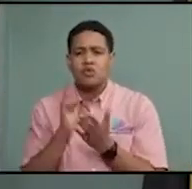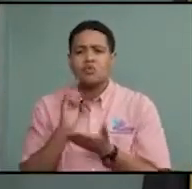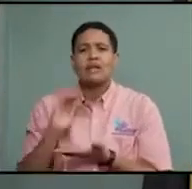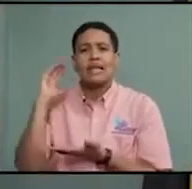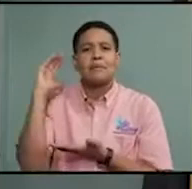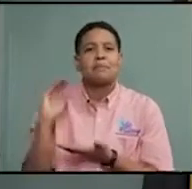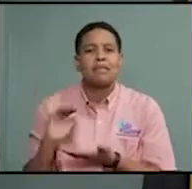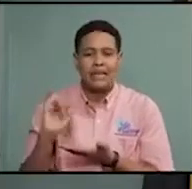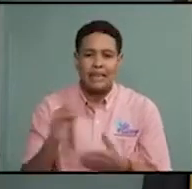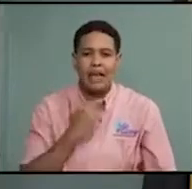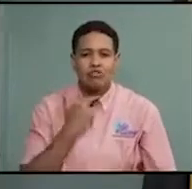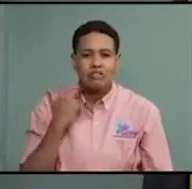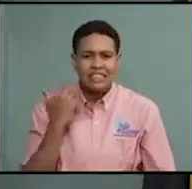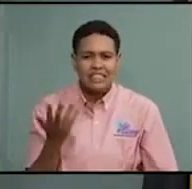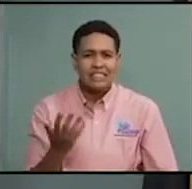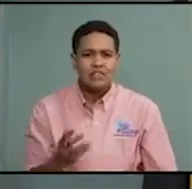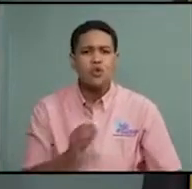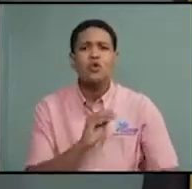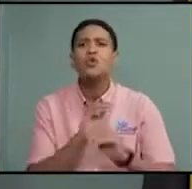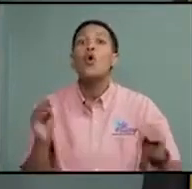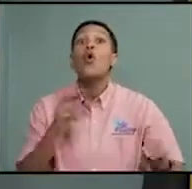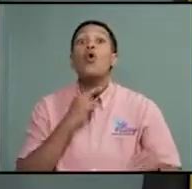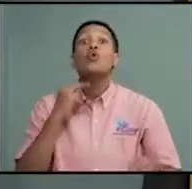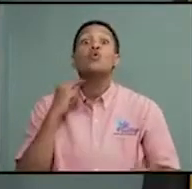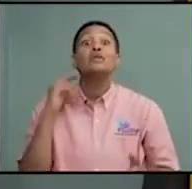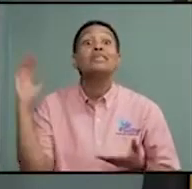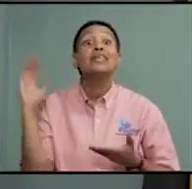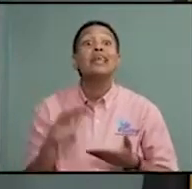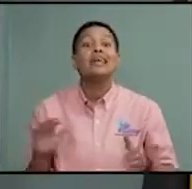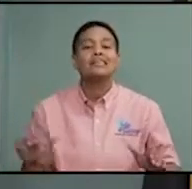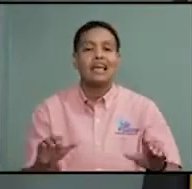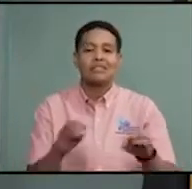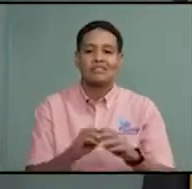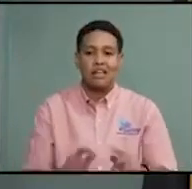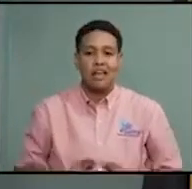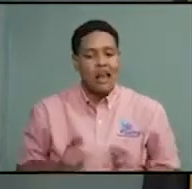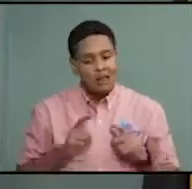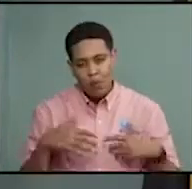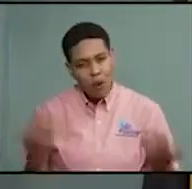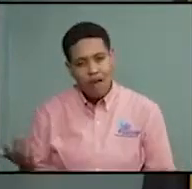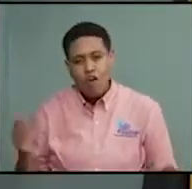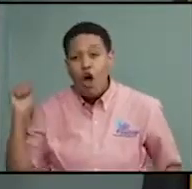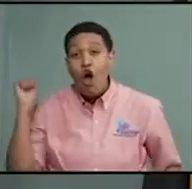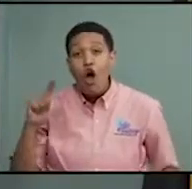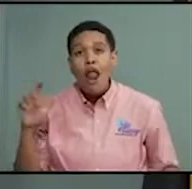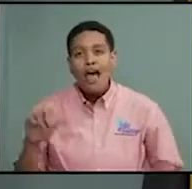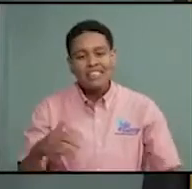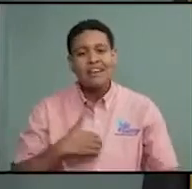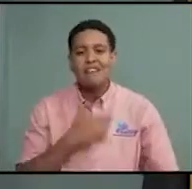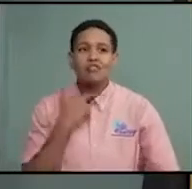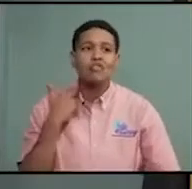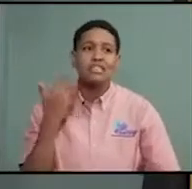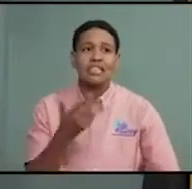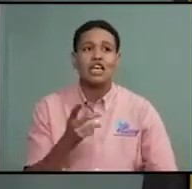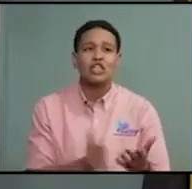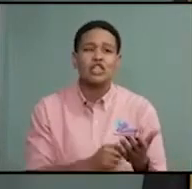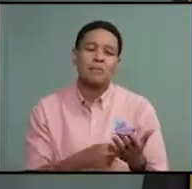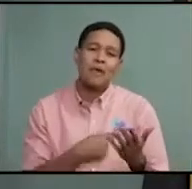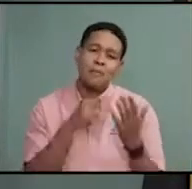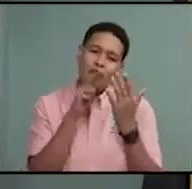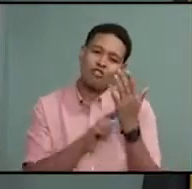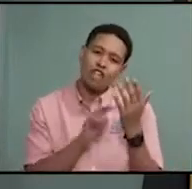it. There is no risk-less activity in life. And sometimes when I read the